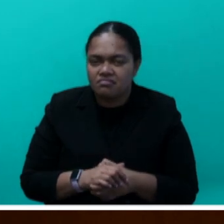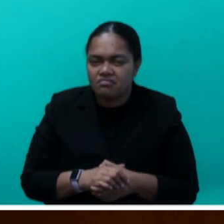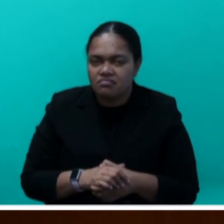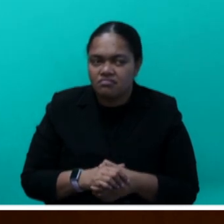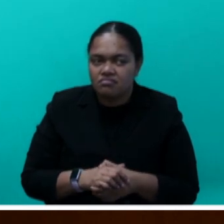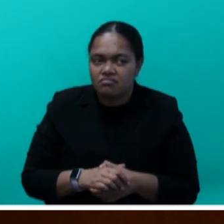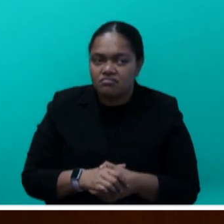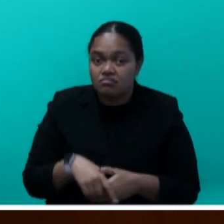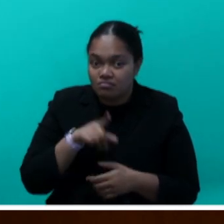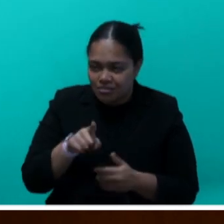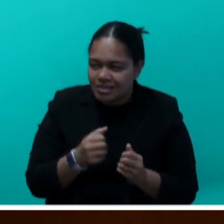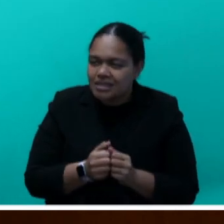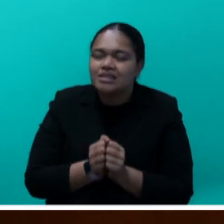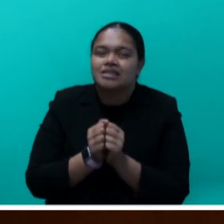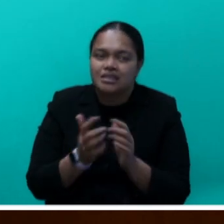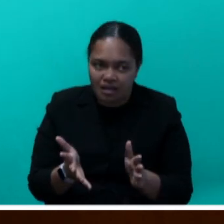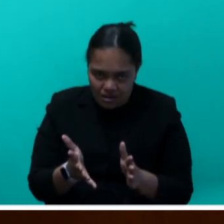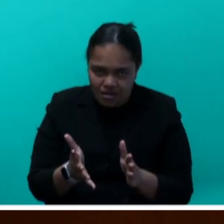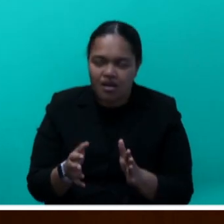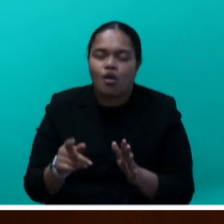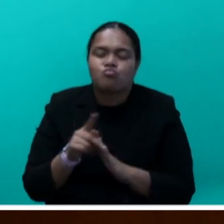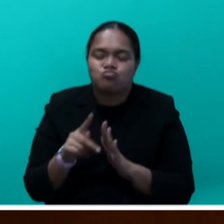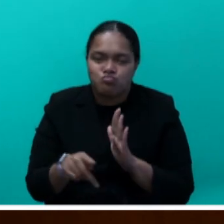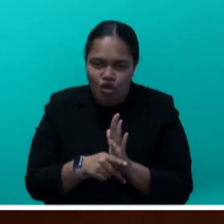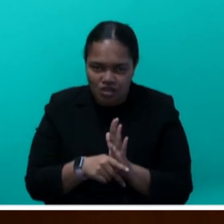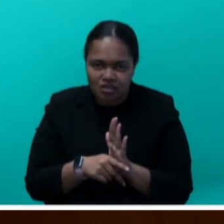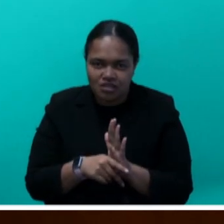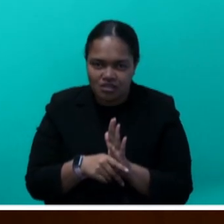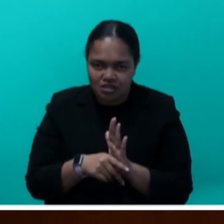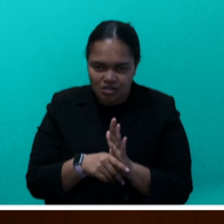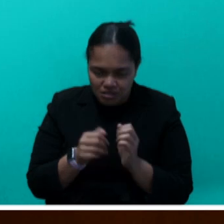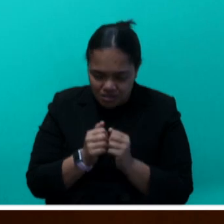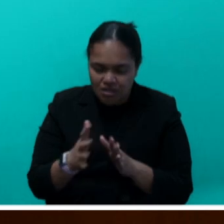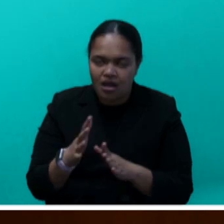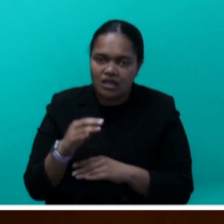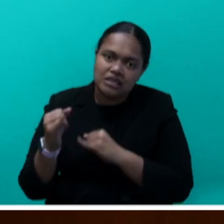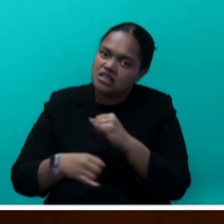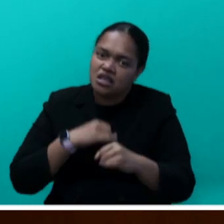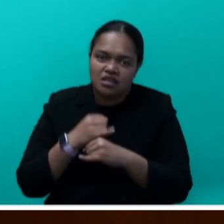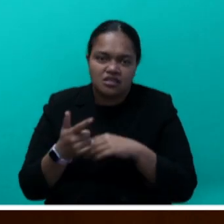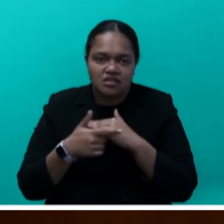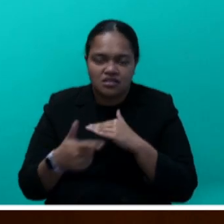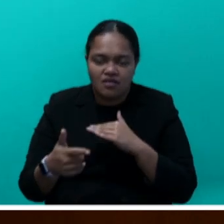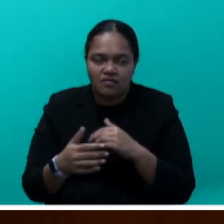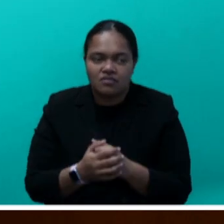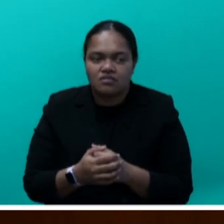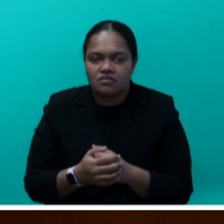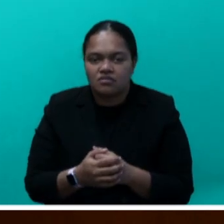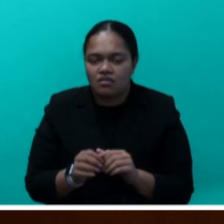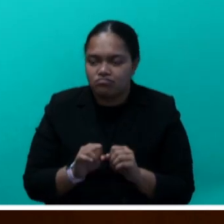That's when we started the Look North policy internationally. Locally, we had our Look North policy for